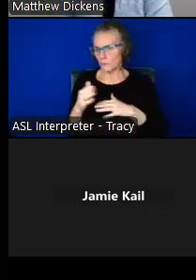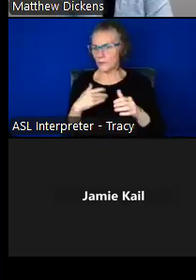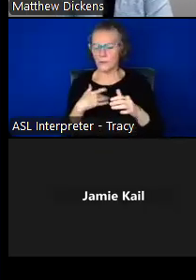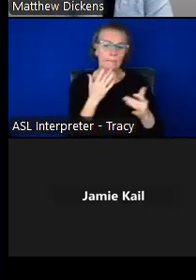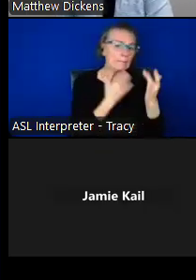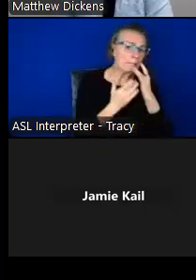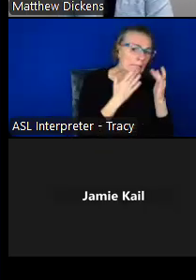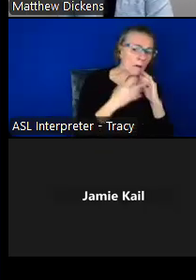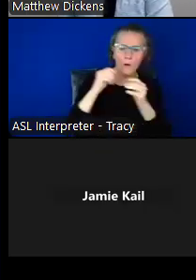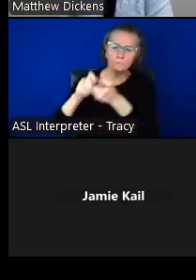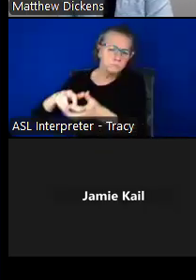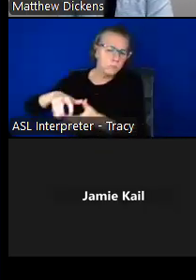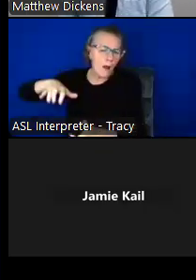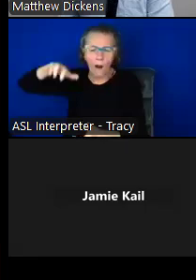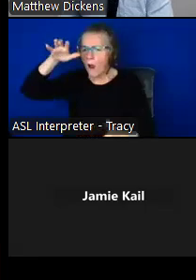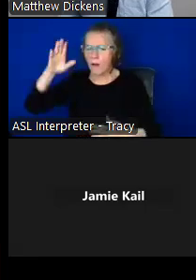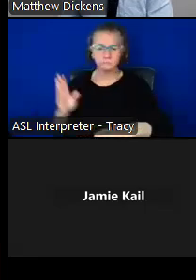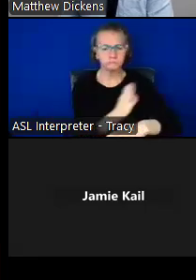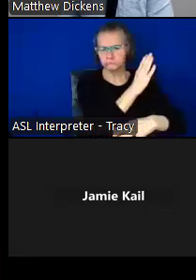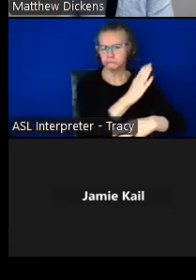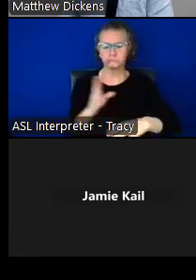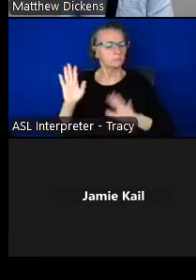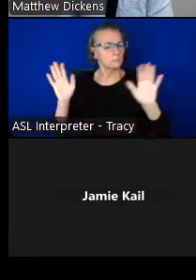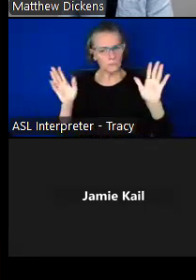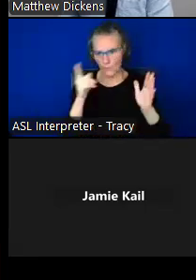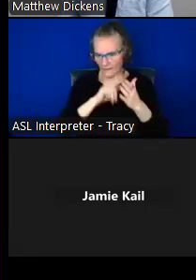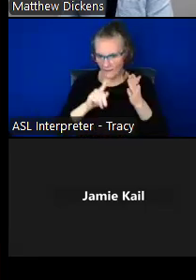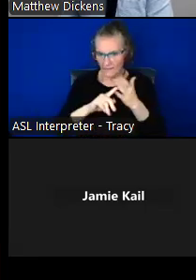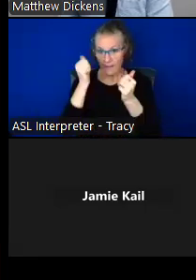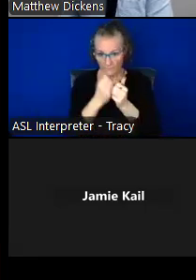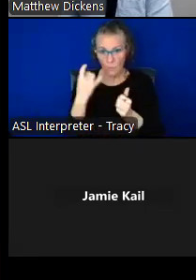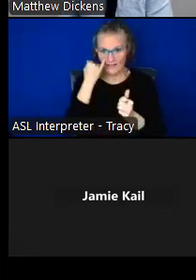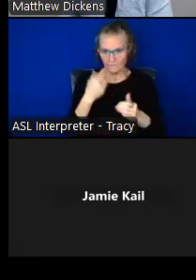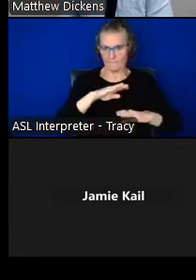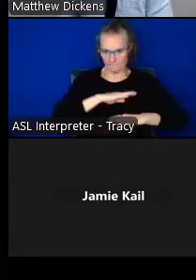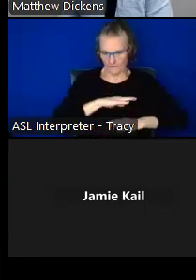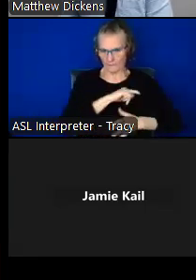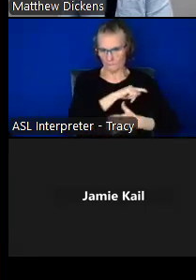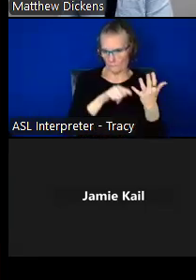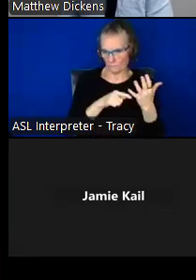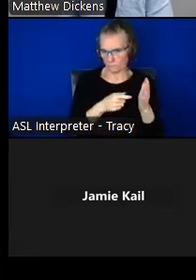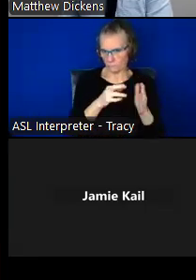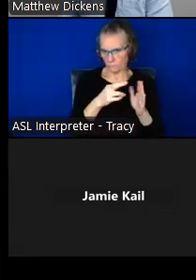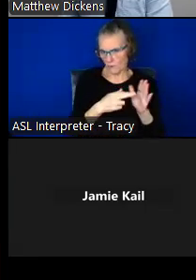or whether you're a multimillionaire, it doesn't matter. We investigate everybody as long as they meet our criteria.